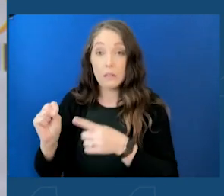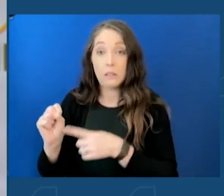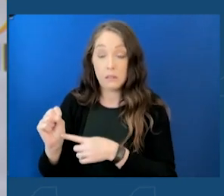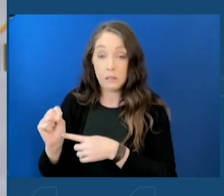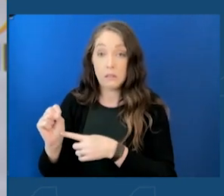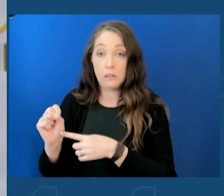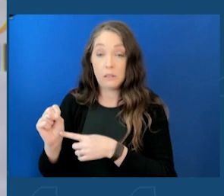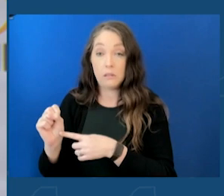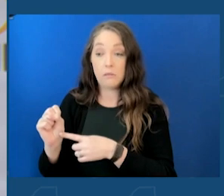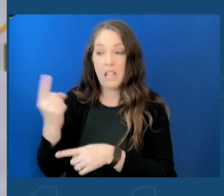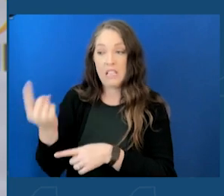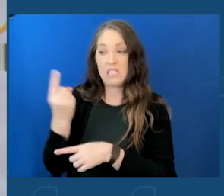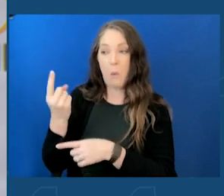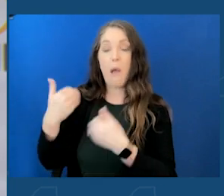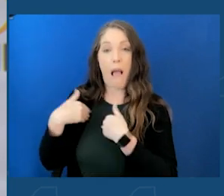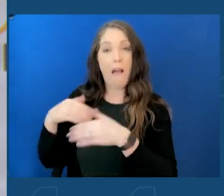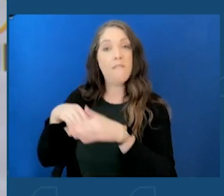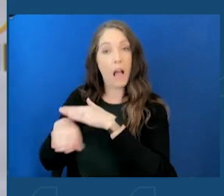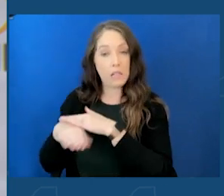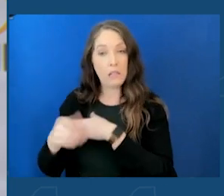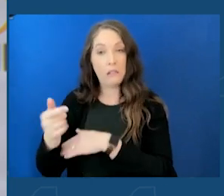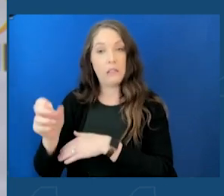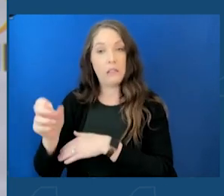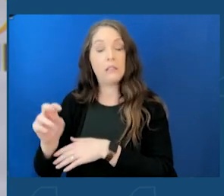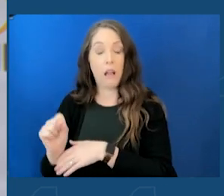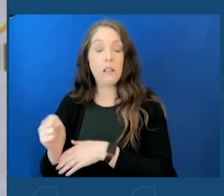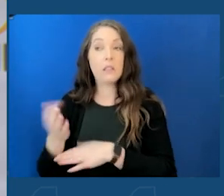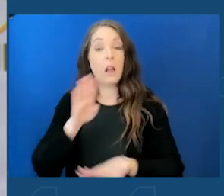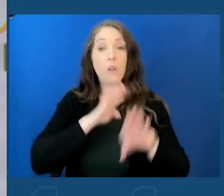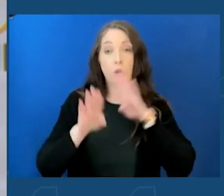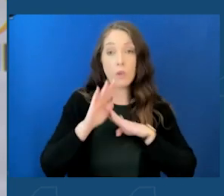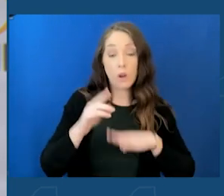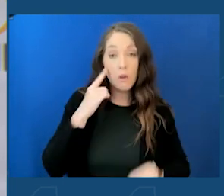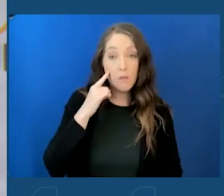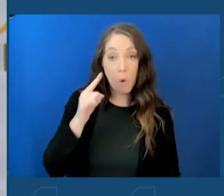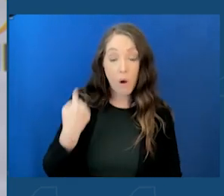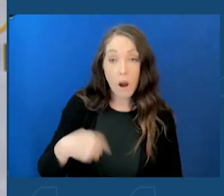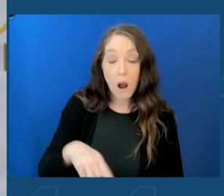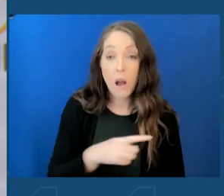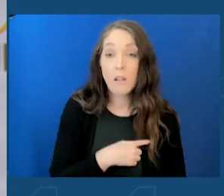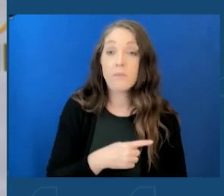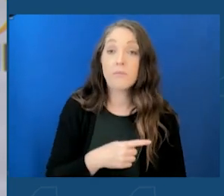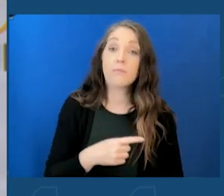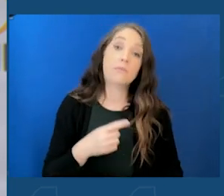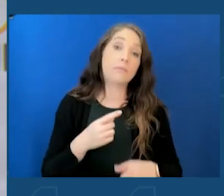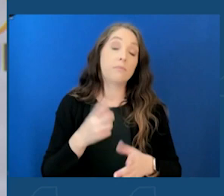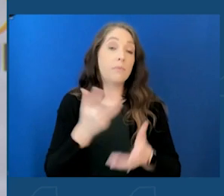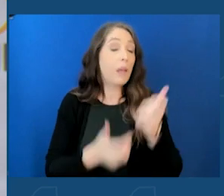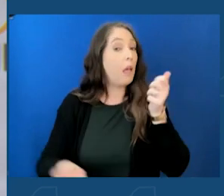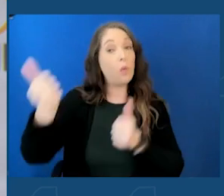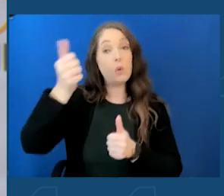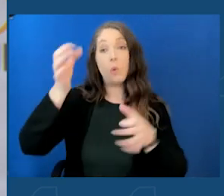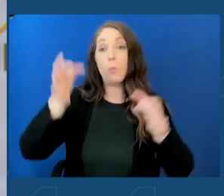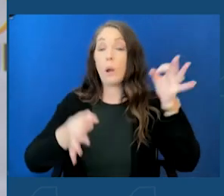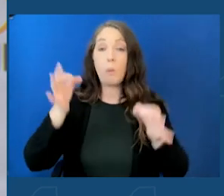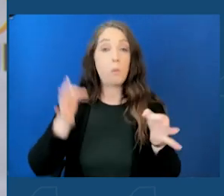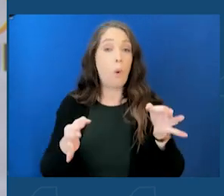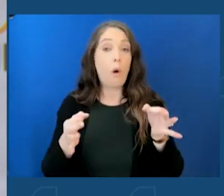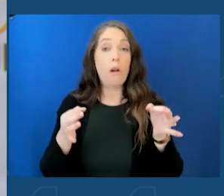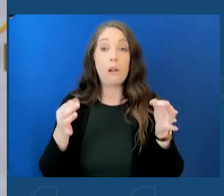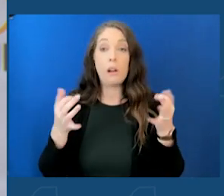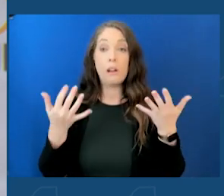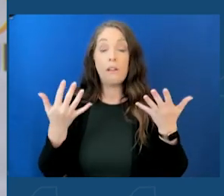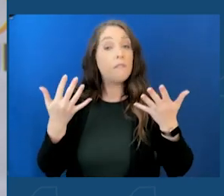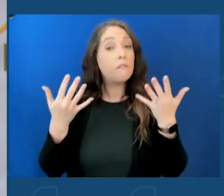someone having access to them, and it's frustrating for us, and we're dealing with it still, that the Supreme Court overturned the governor of the state